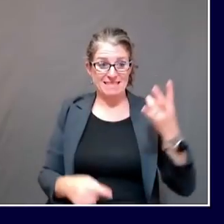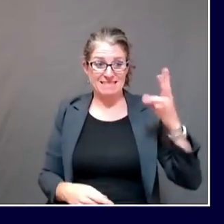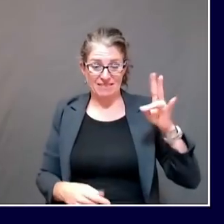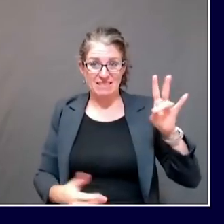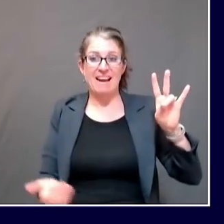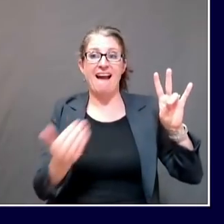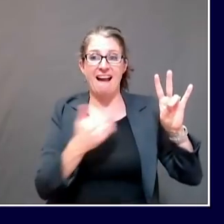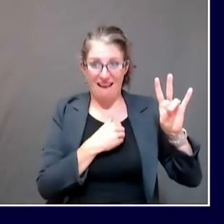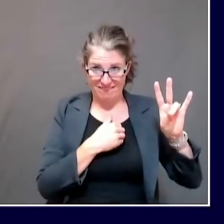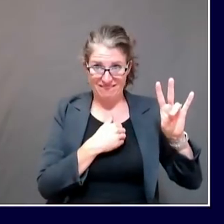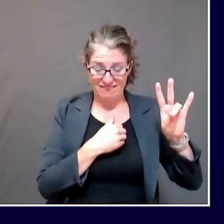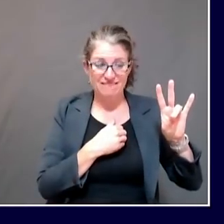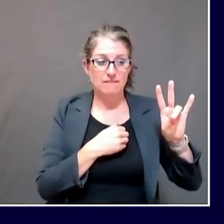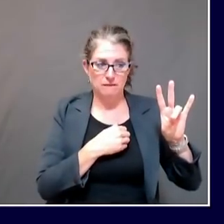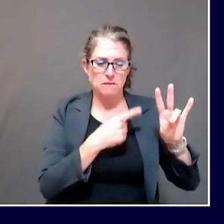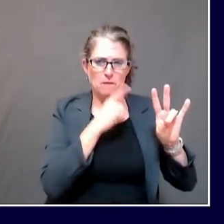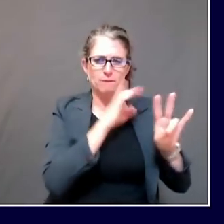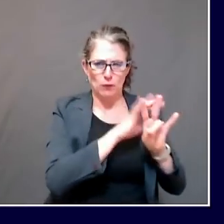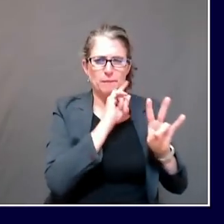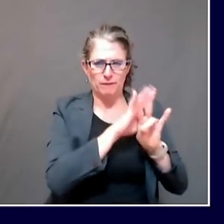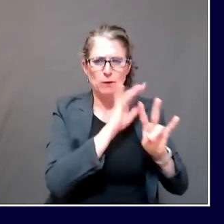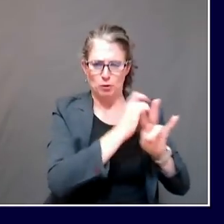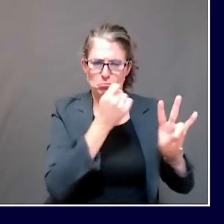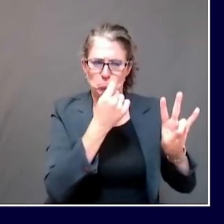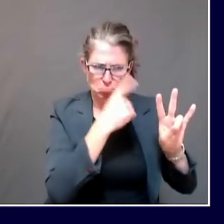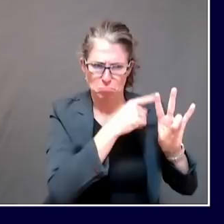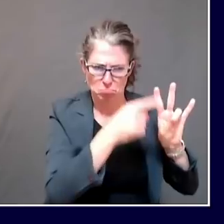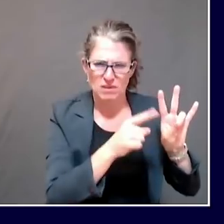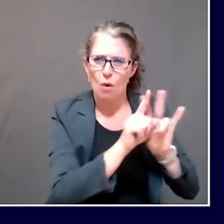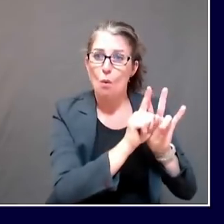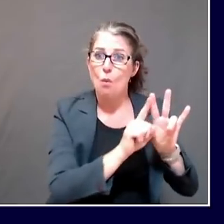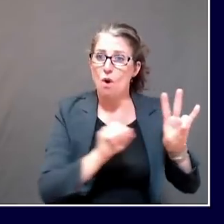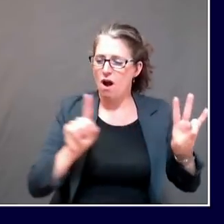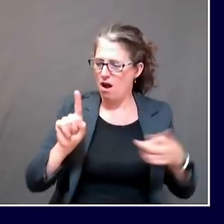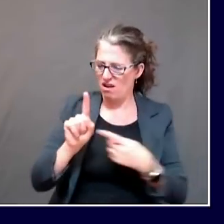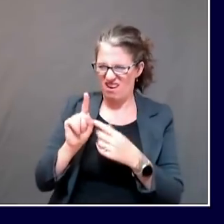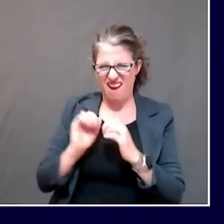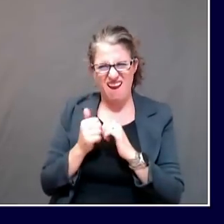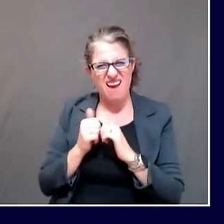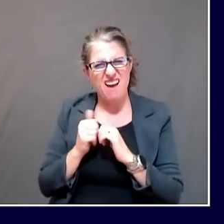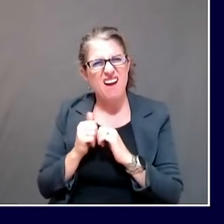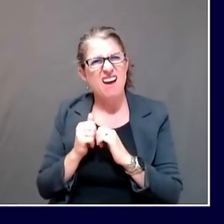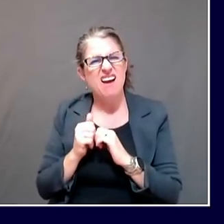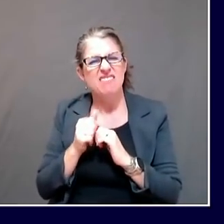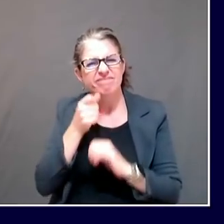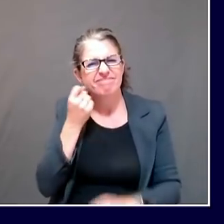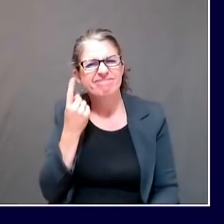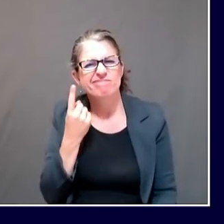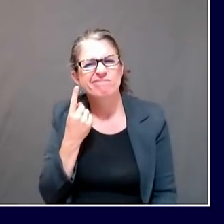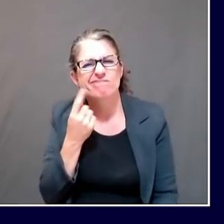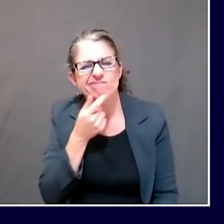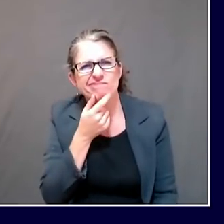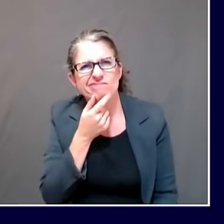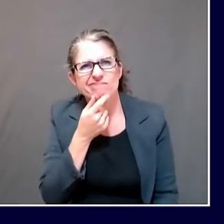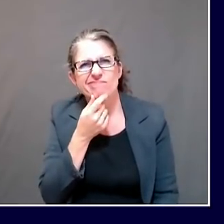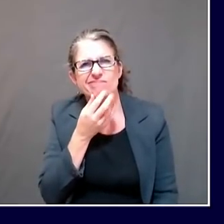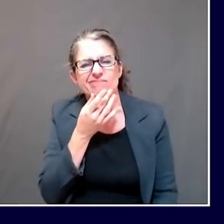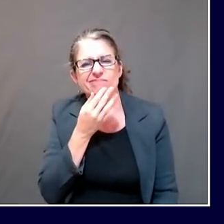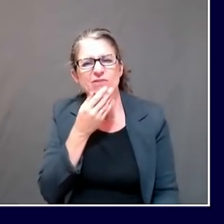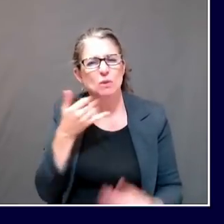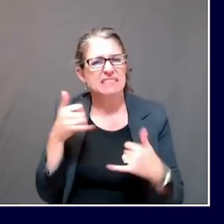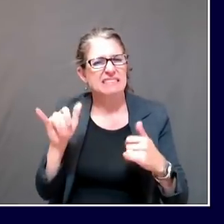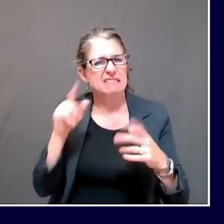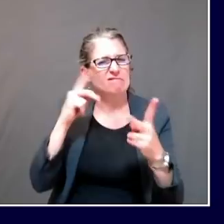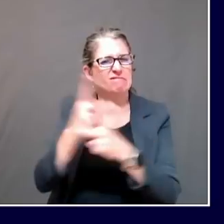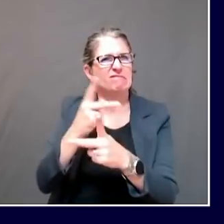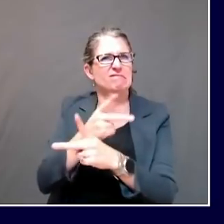We are, Joe, very, very early in this process. But what I think it's a reminder of is that the high number of cases in the